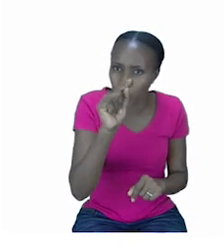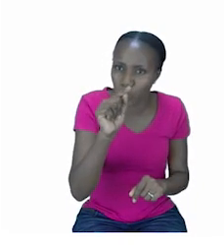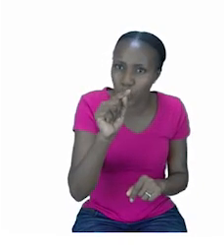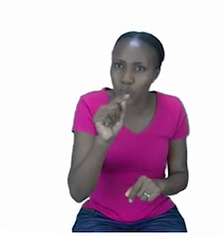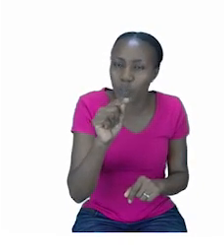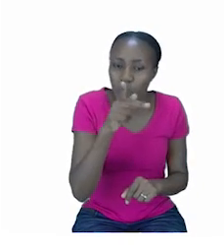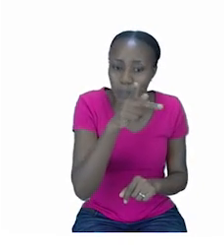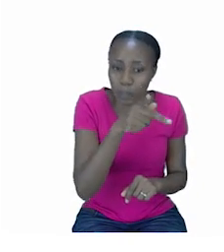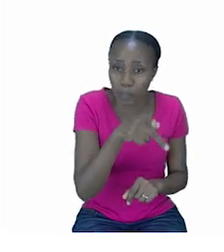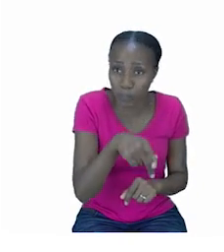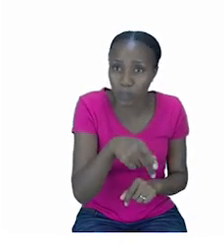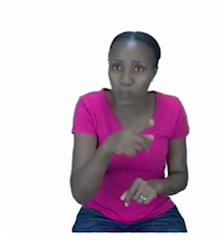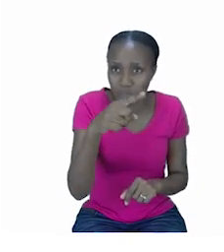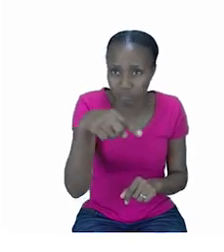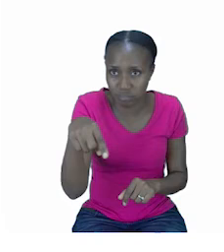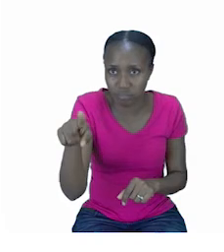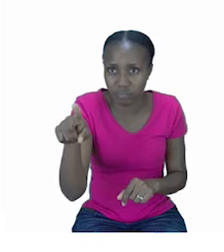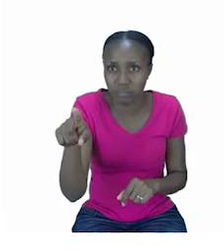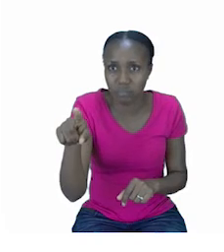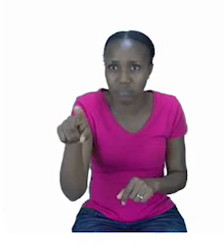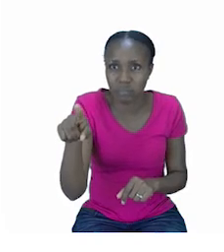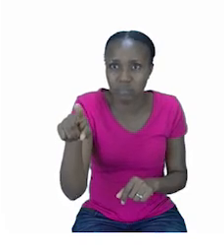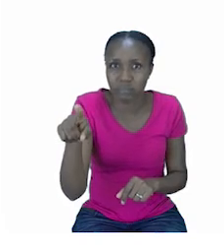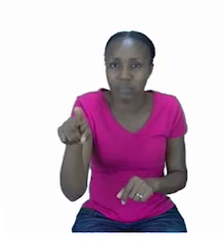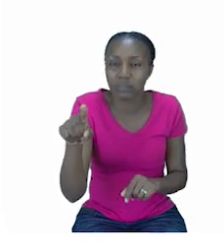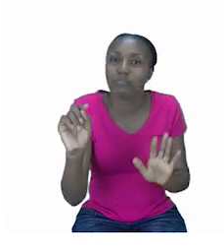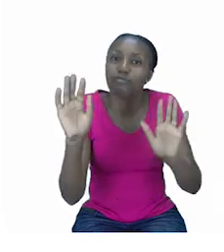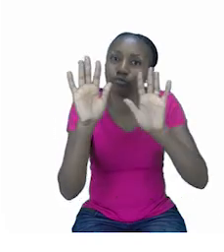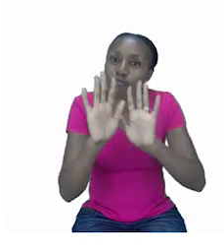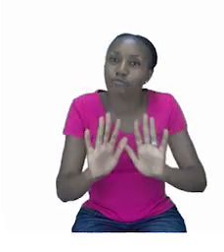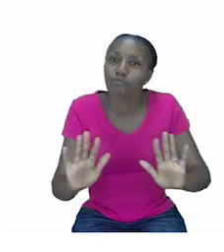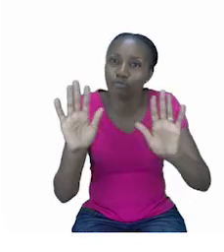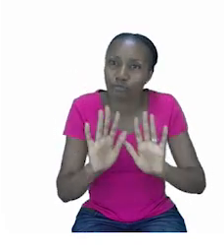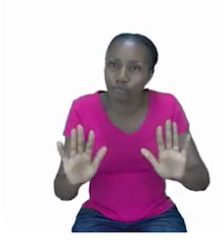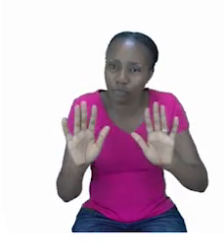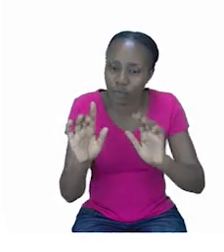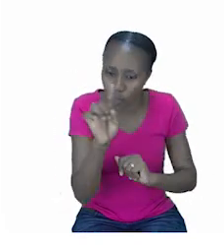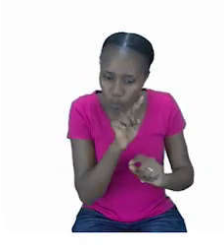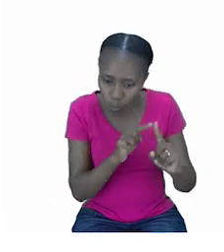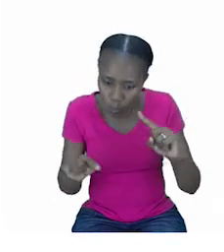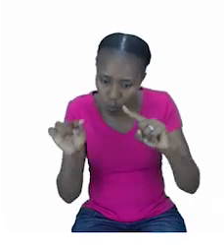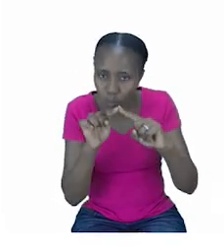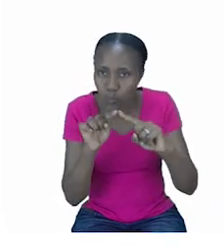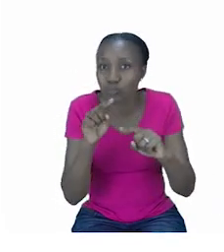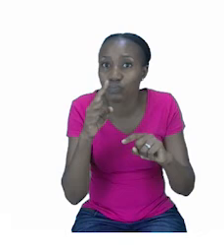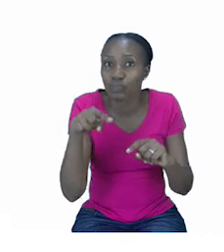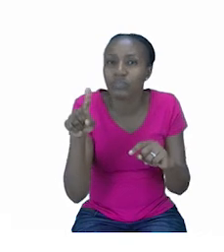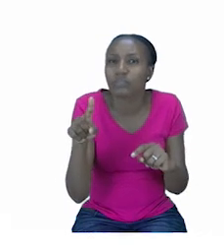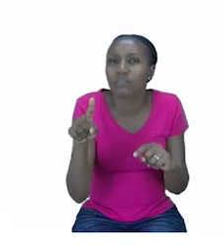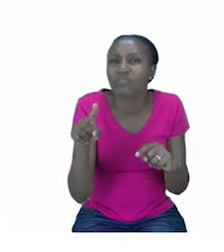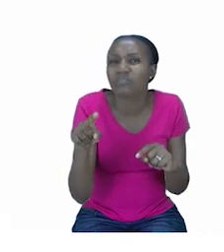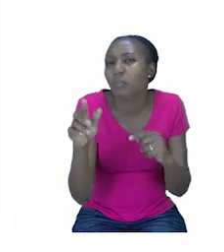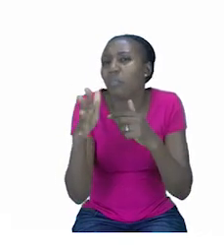pronoun. You are going to then color in the correct circle. You can use